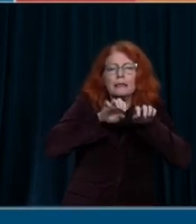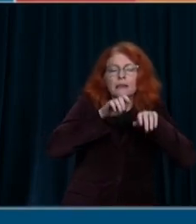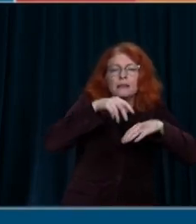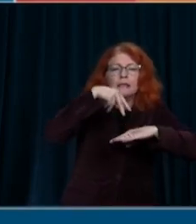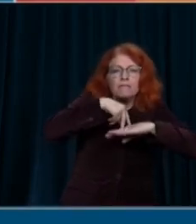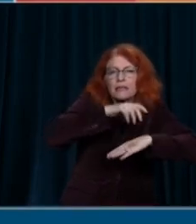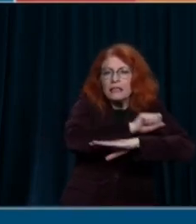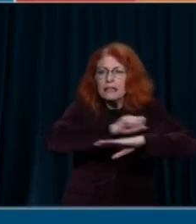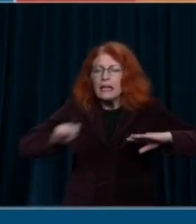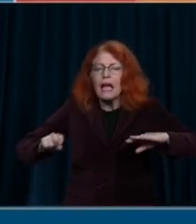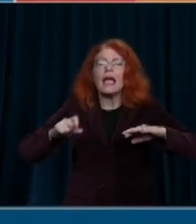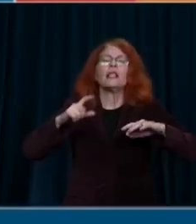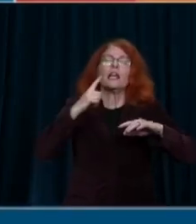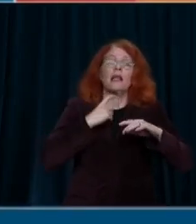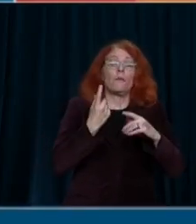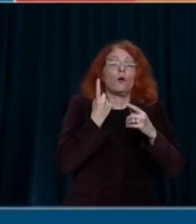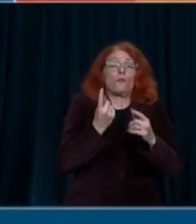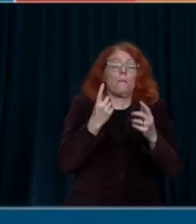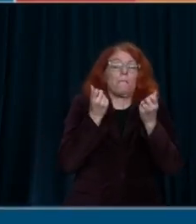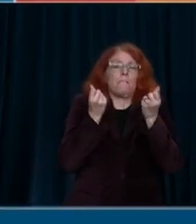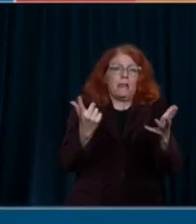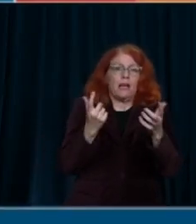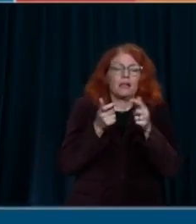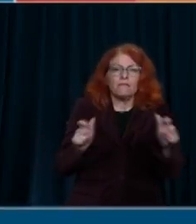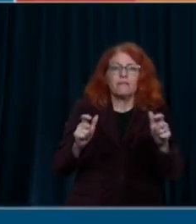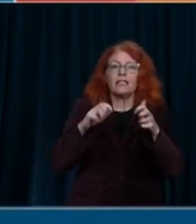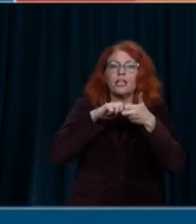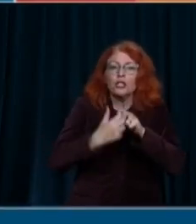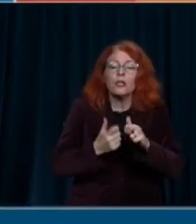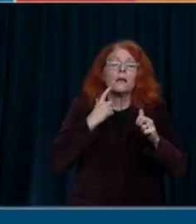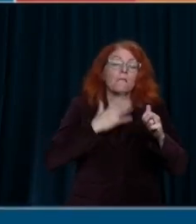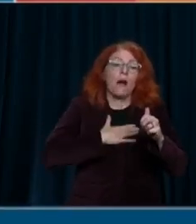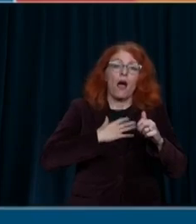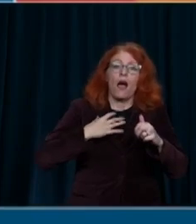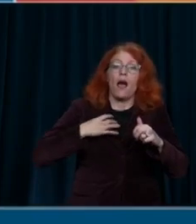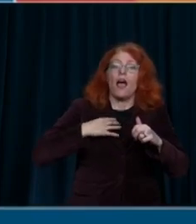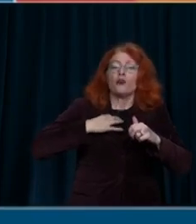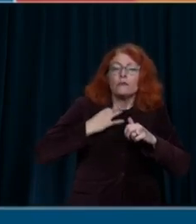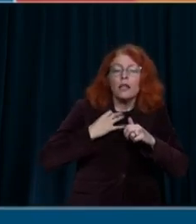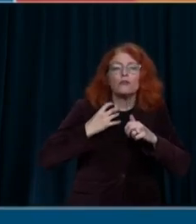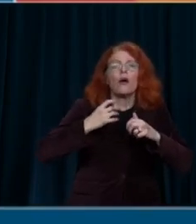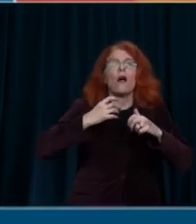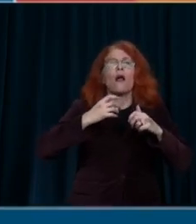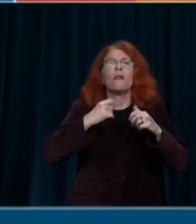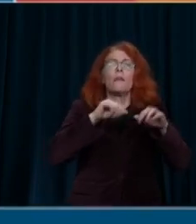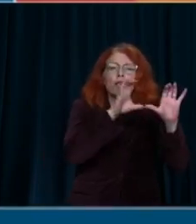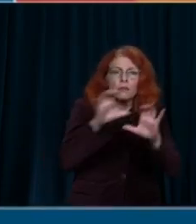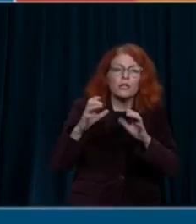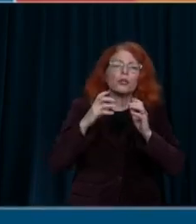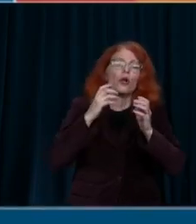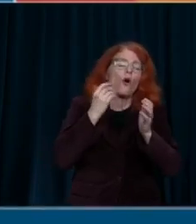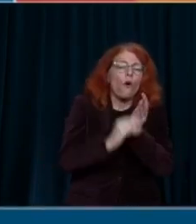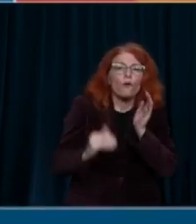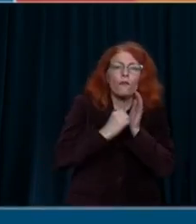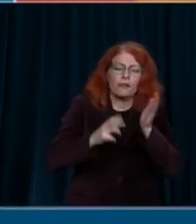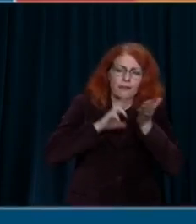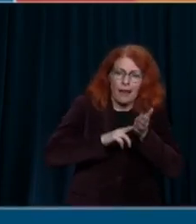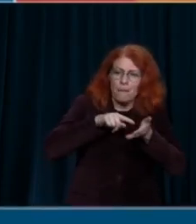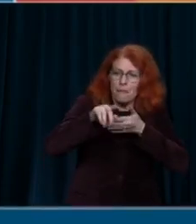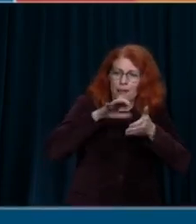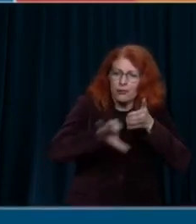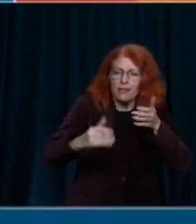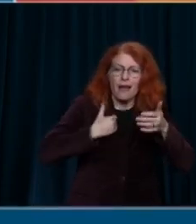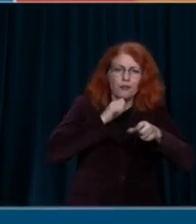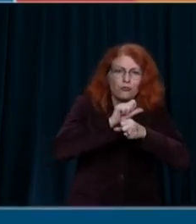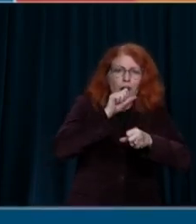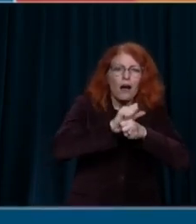the major issues in this district. I've given you my credentials over and over and over again about signing the front of paychecks and having a job.